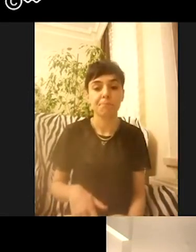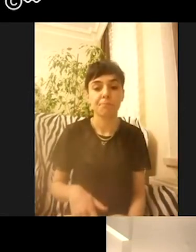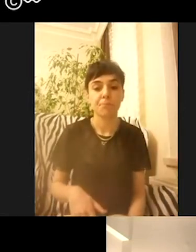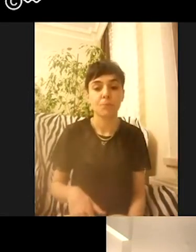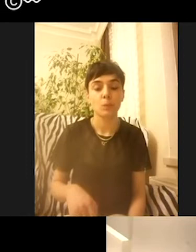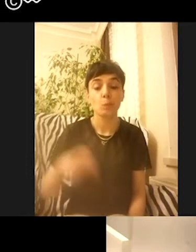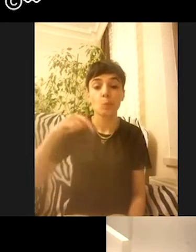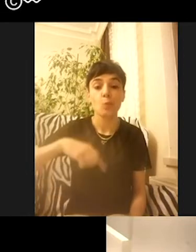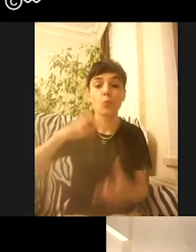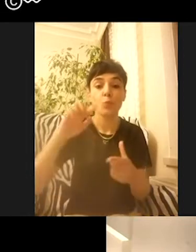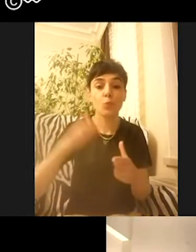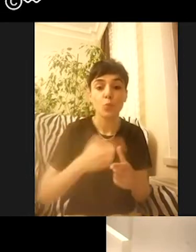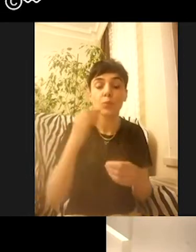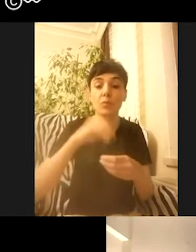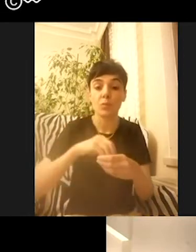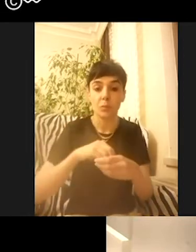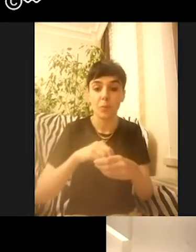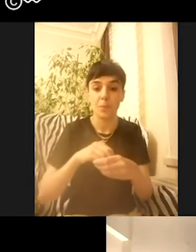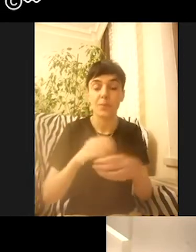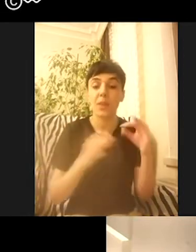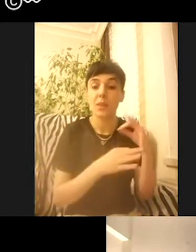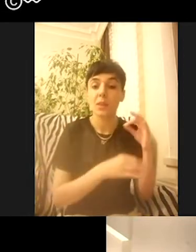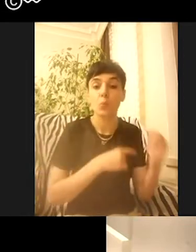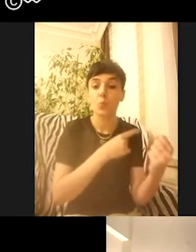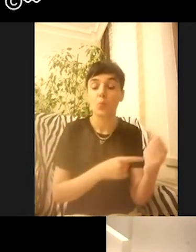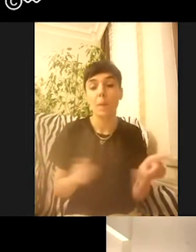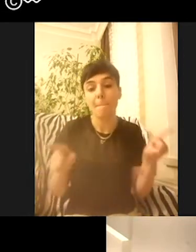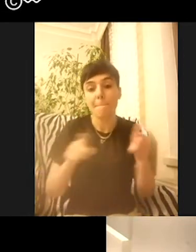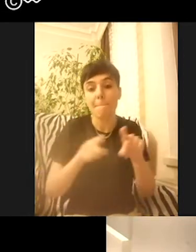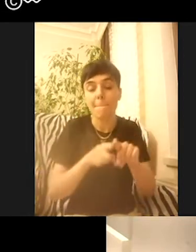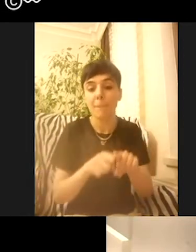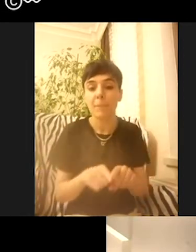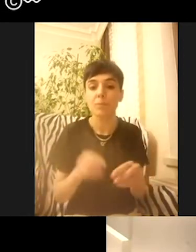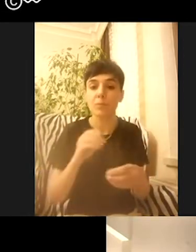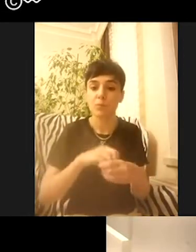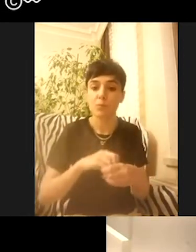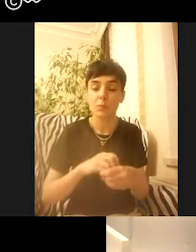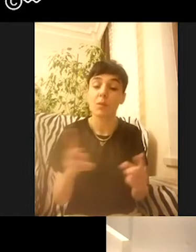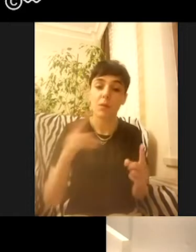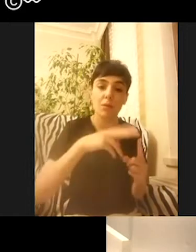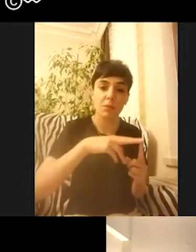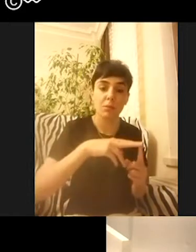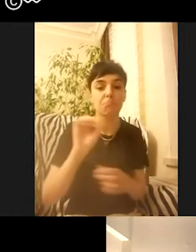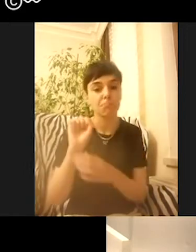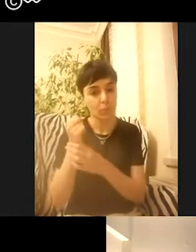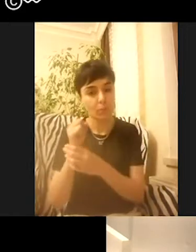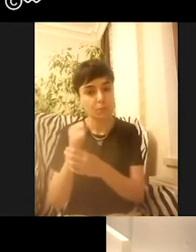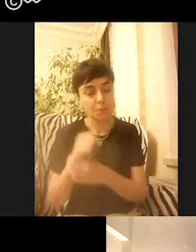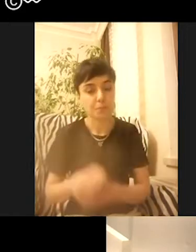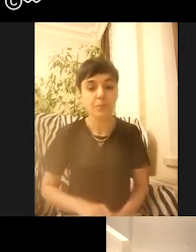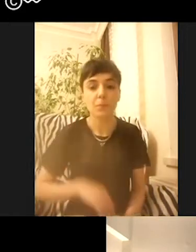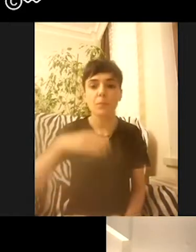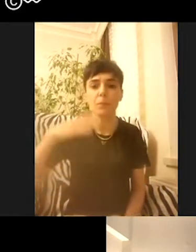like all the participants of the project are have a different kind of strength that comes from that patience. I think that